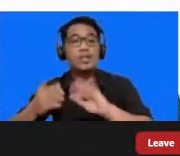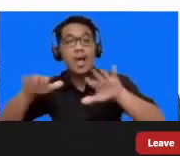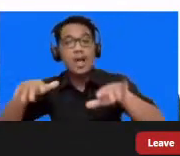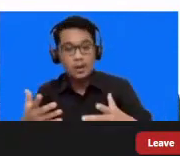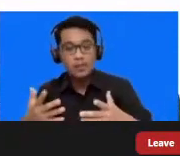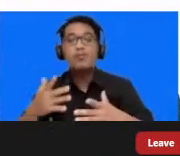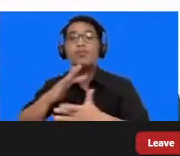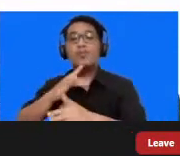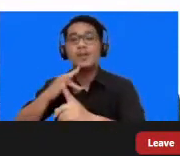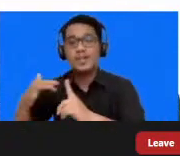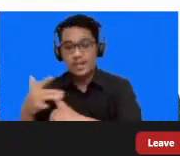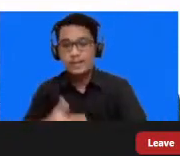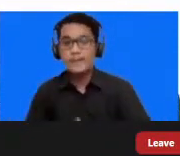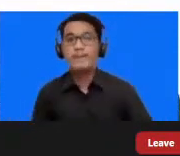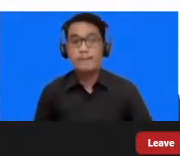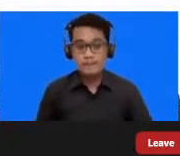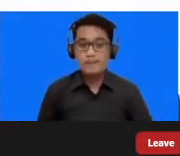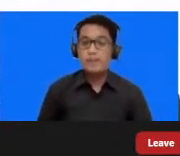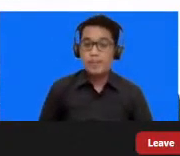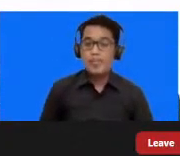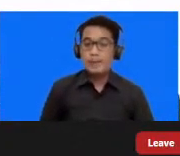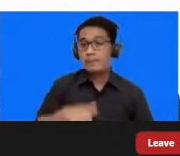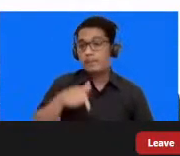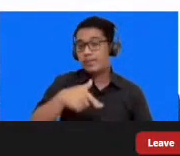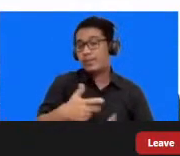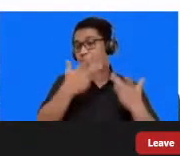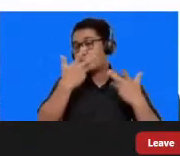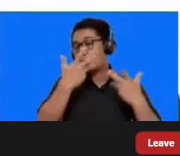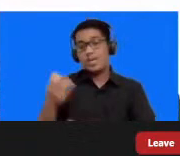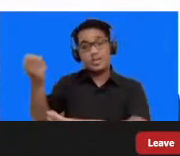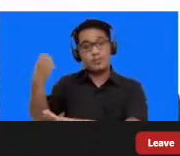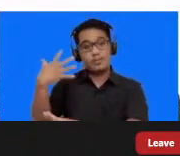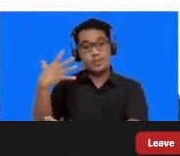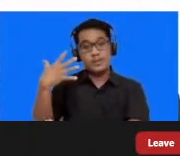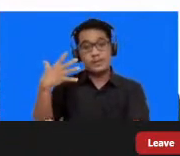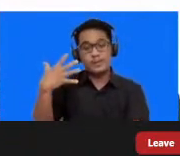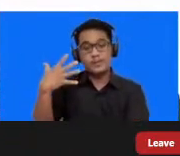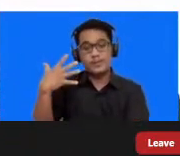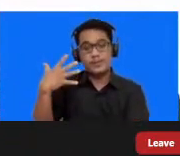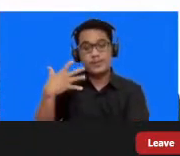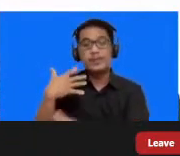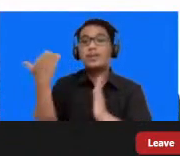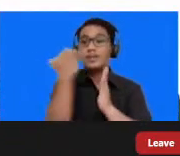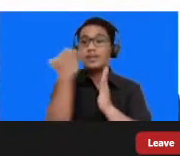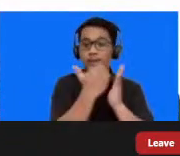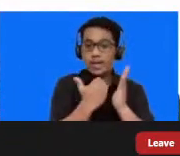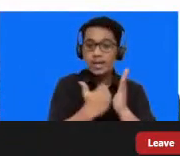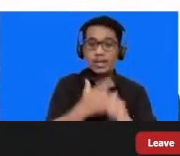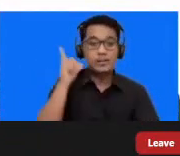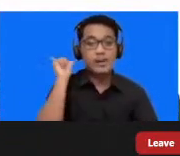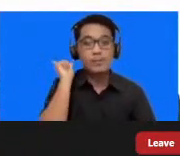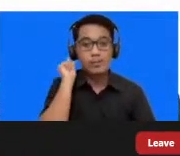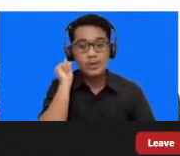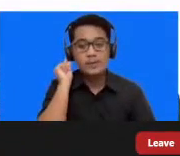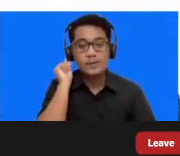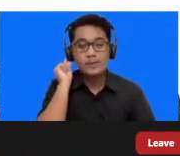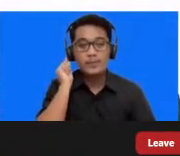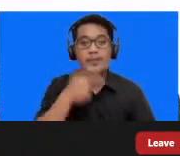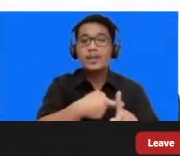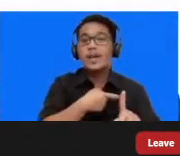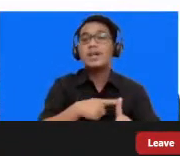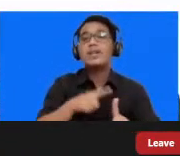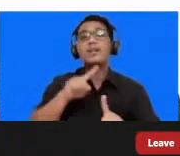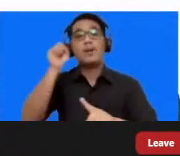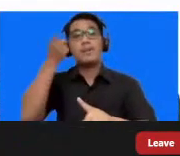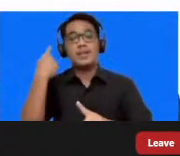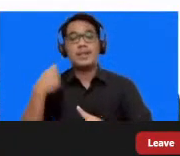this is clearly mentioned in the policy, women policy of Bangladesh government, and also standing